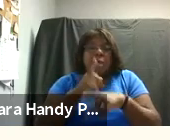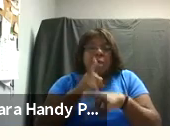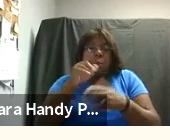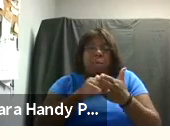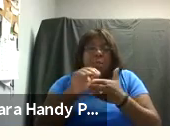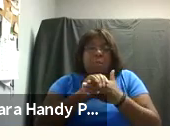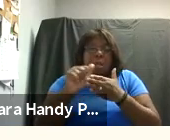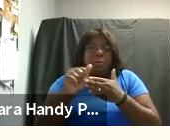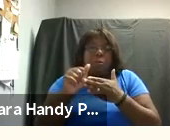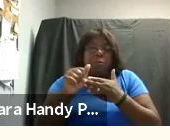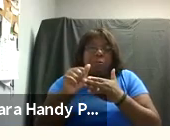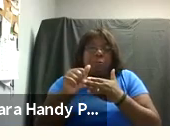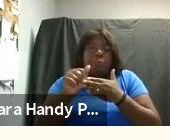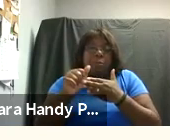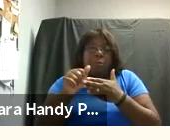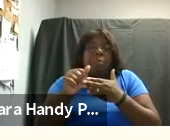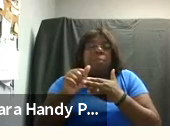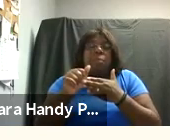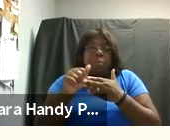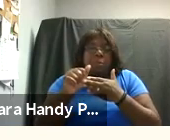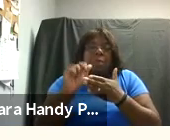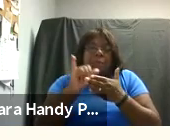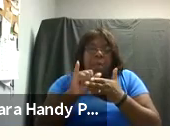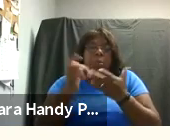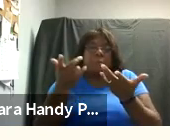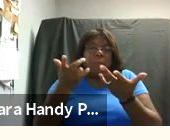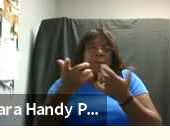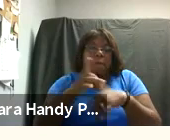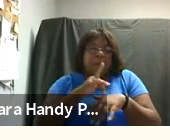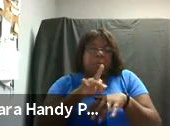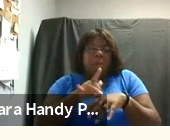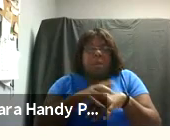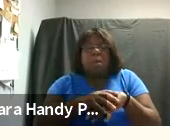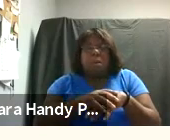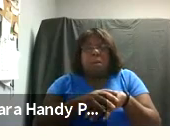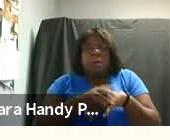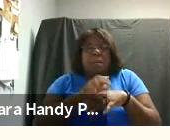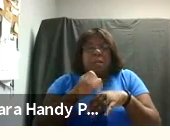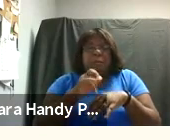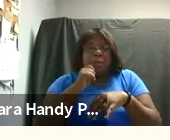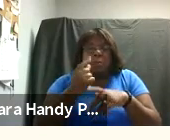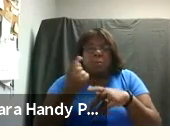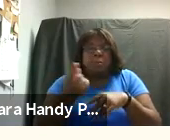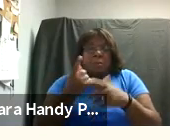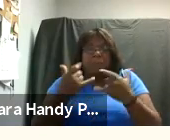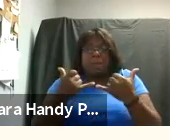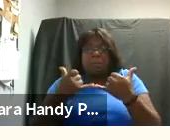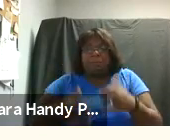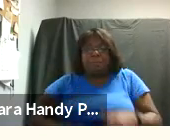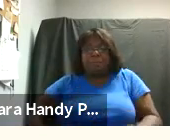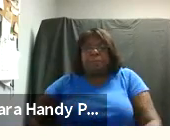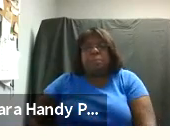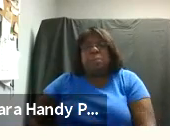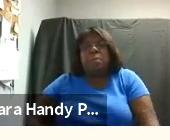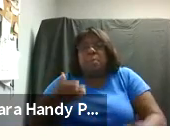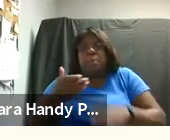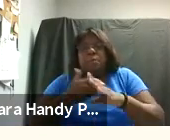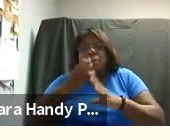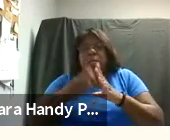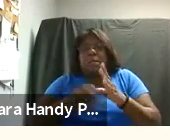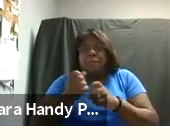that likely will be available if we don't do something now for the end of next year.